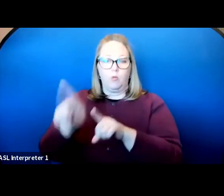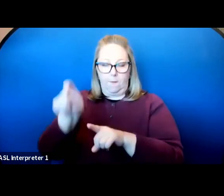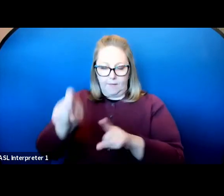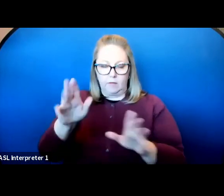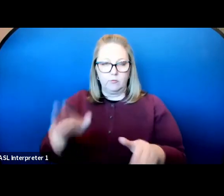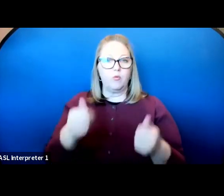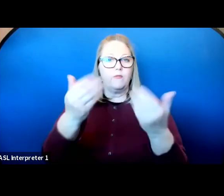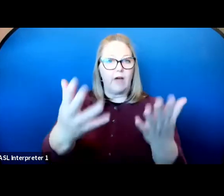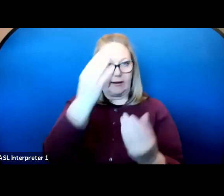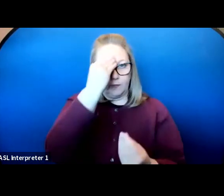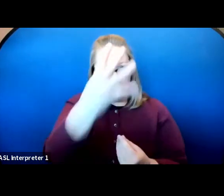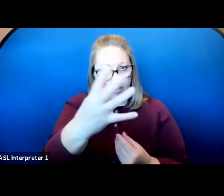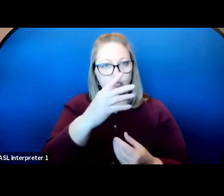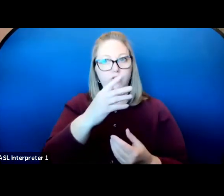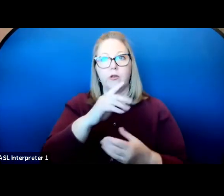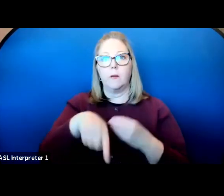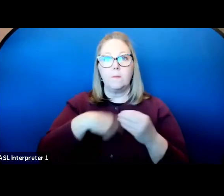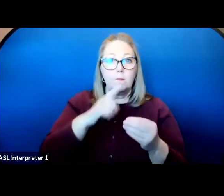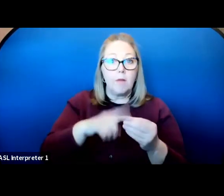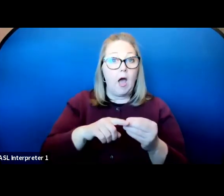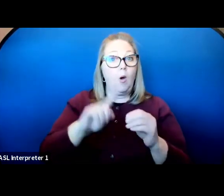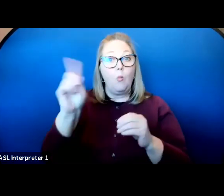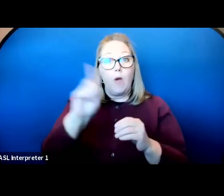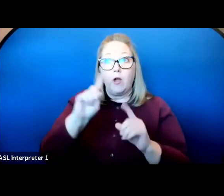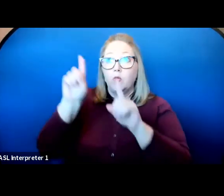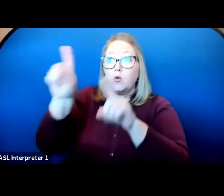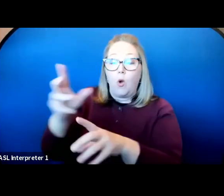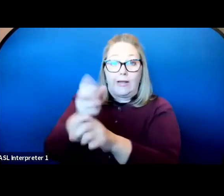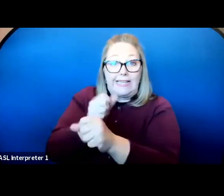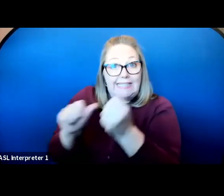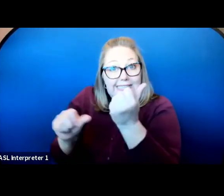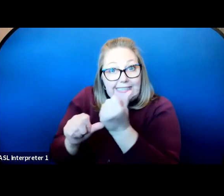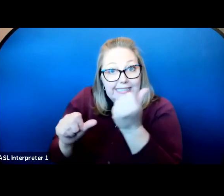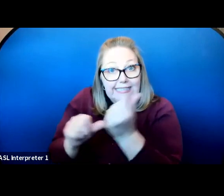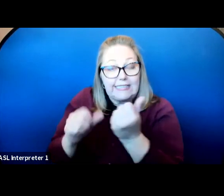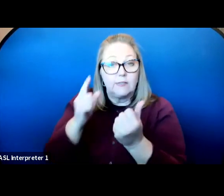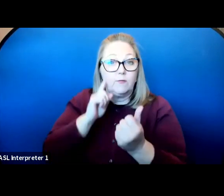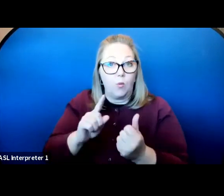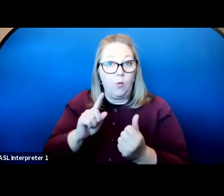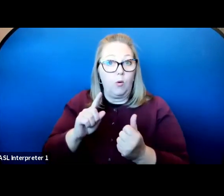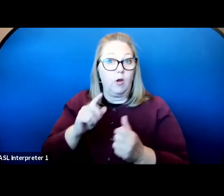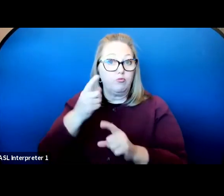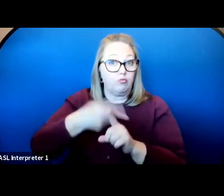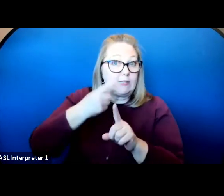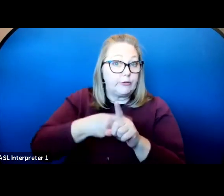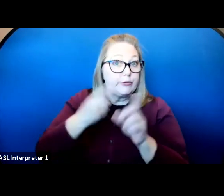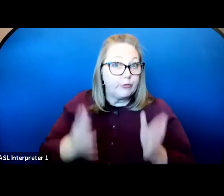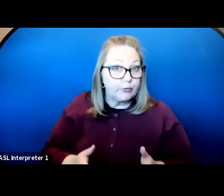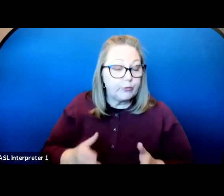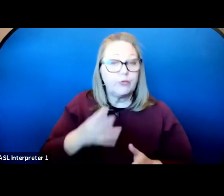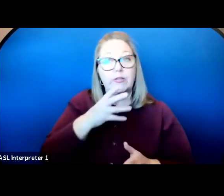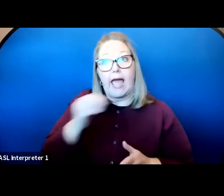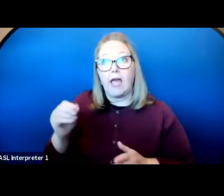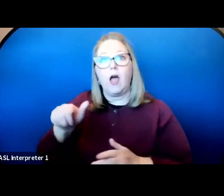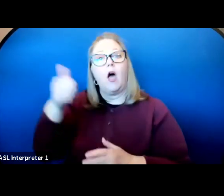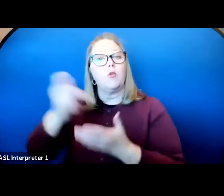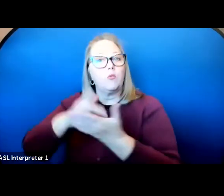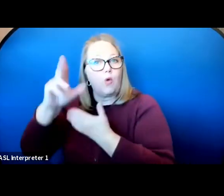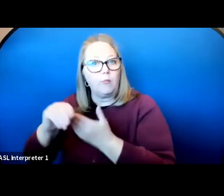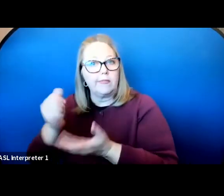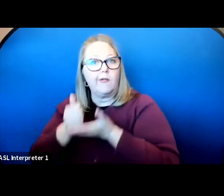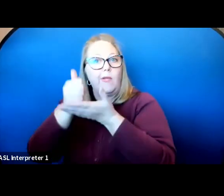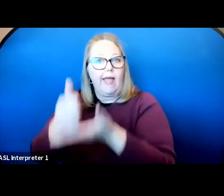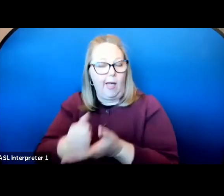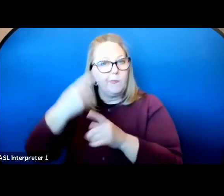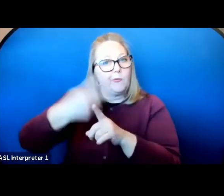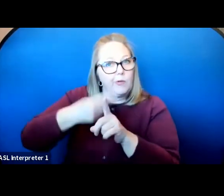for those in need, but only if they know about it. I have also asked stakeholders across the state to increase efforts to